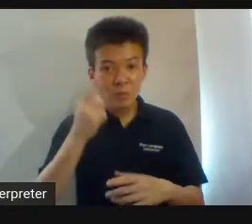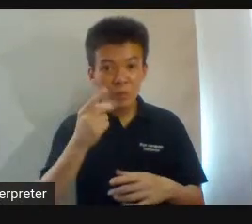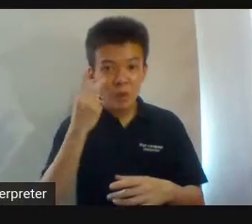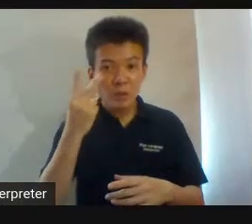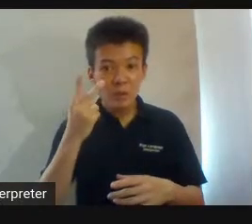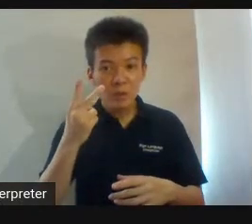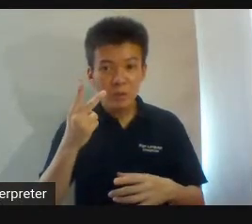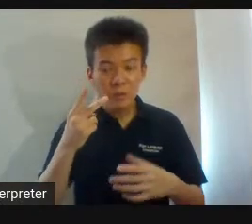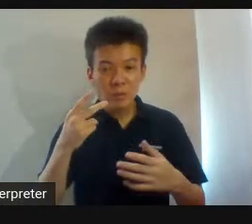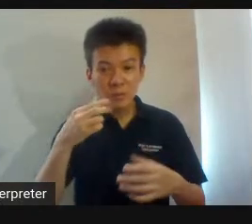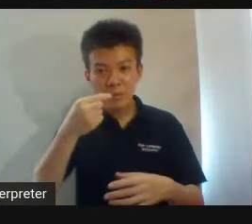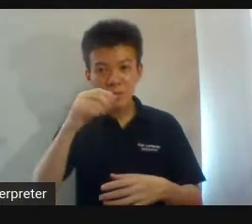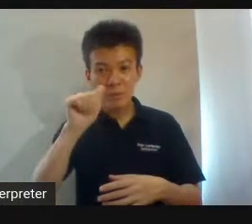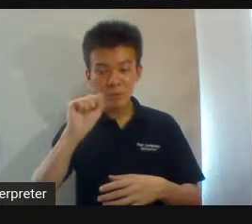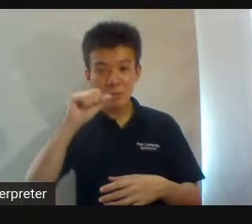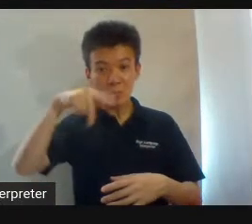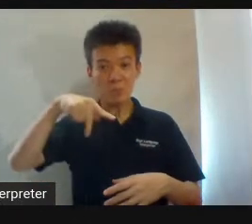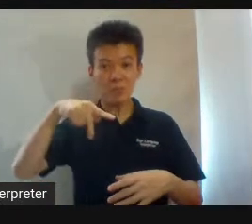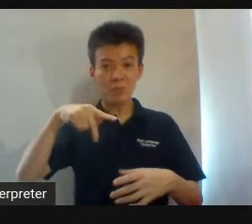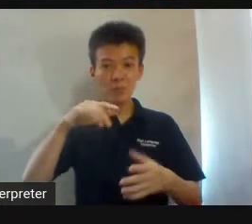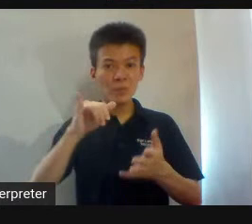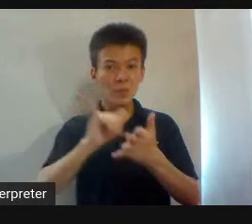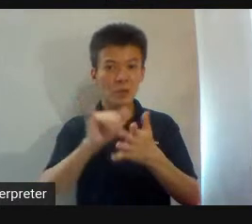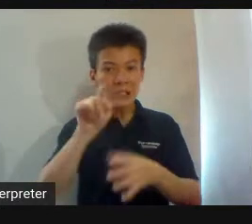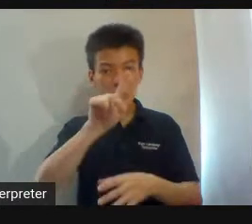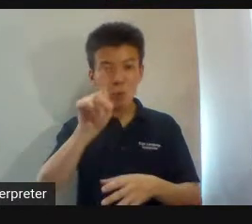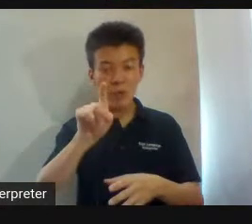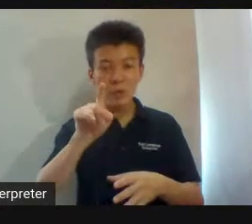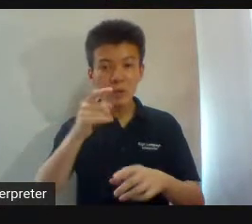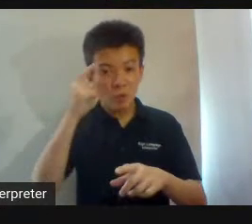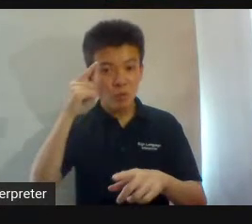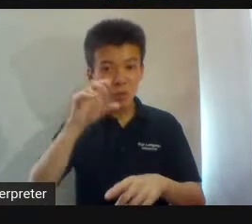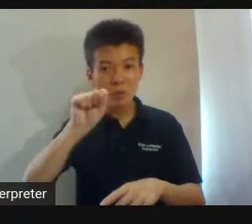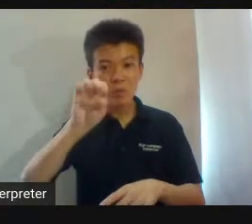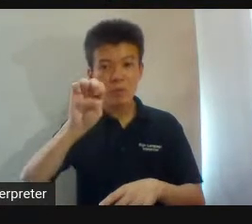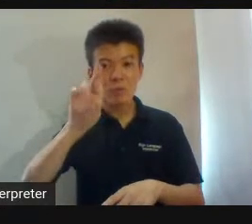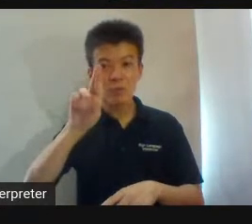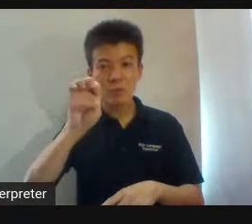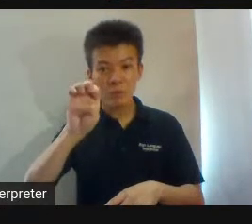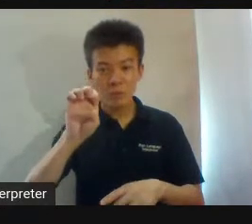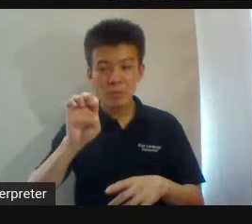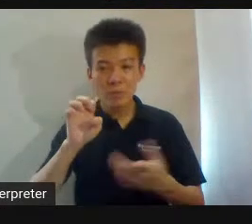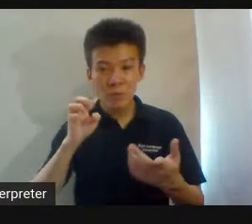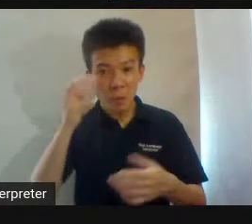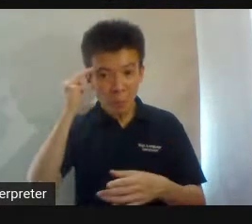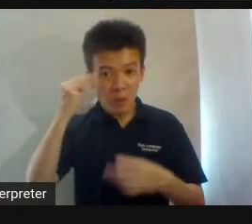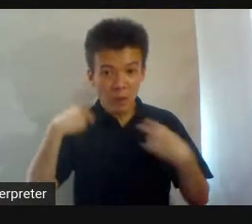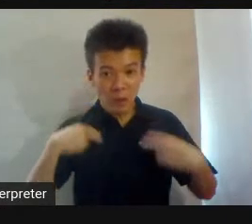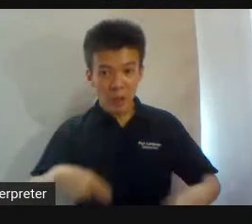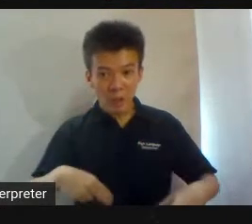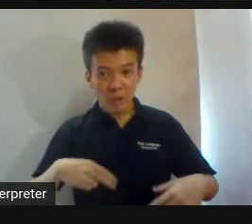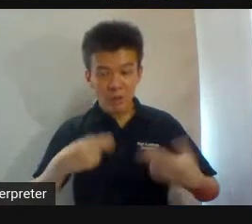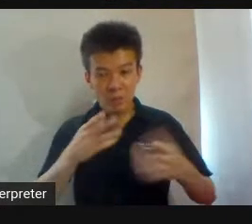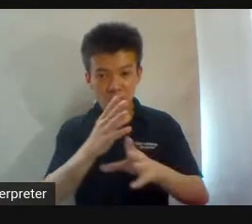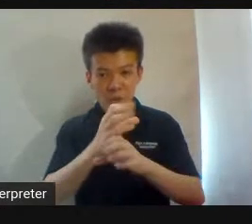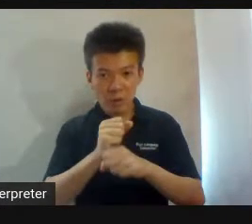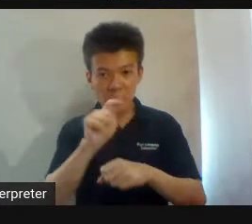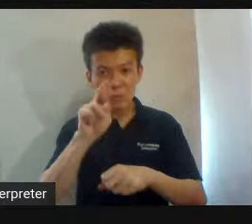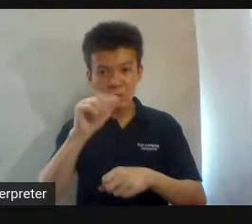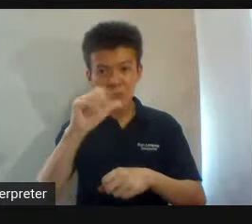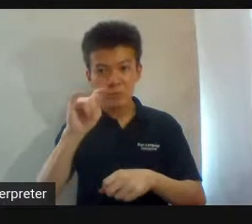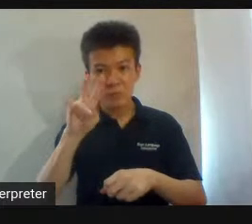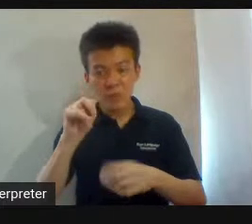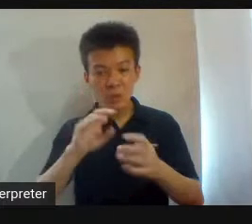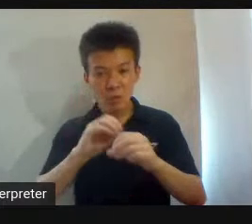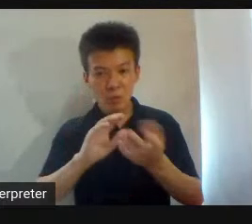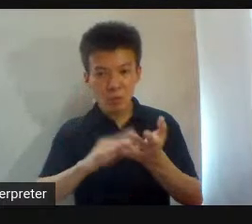it because I gasped, which is a question for Serene. Mental health is gaining traction in schools and